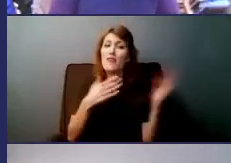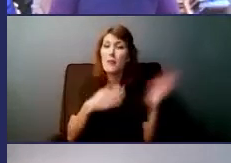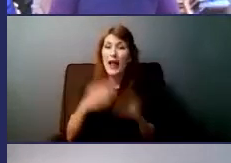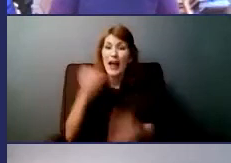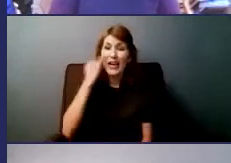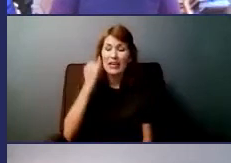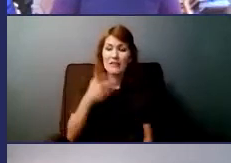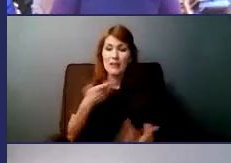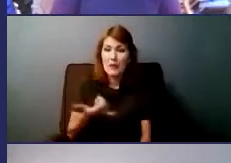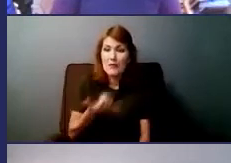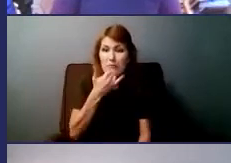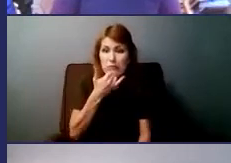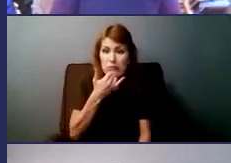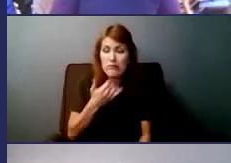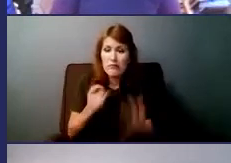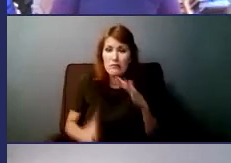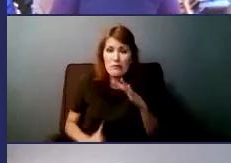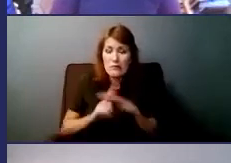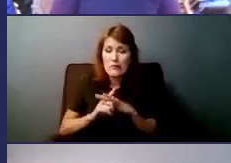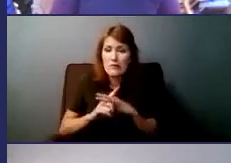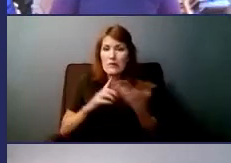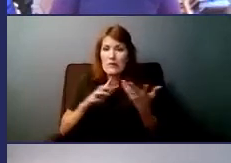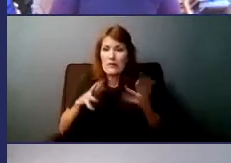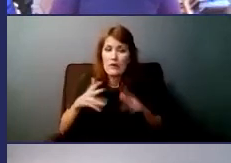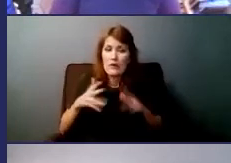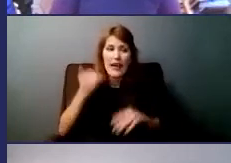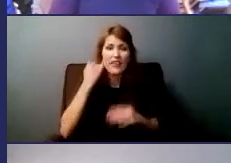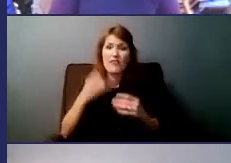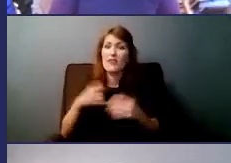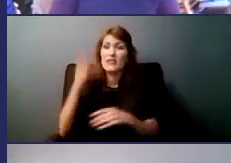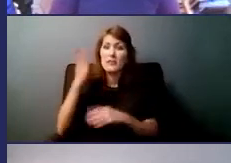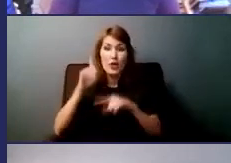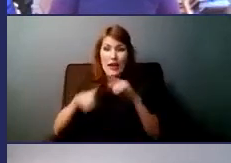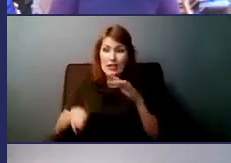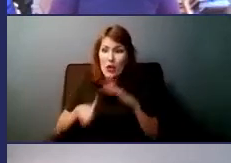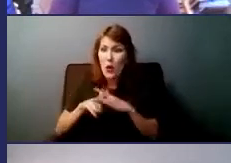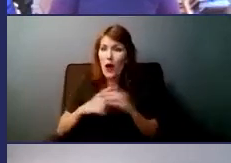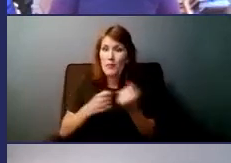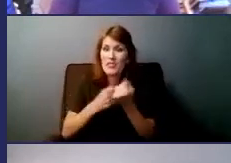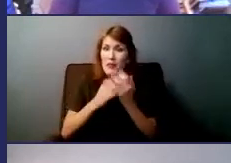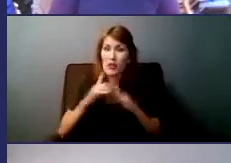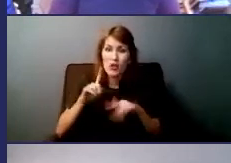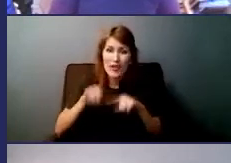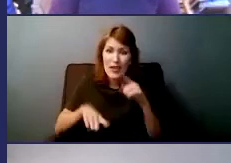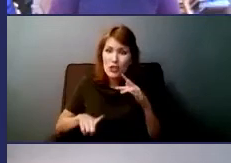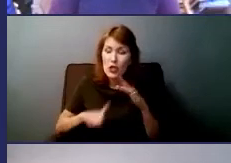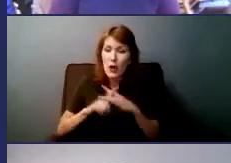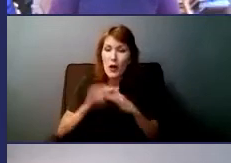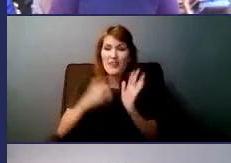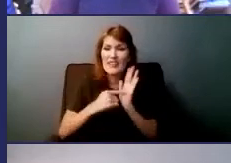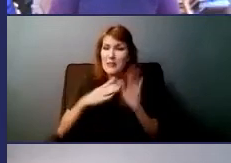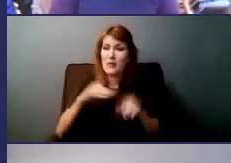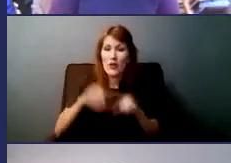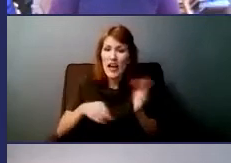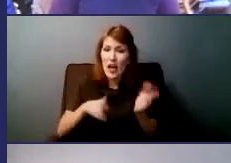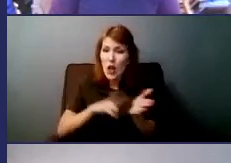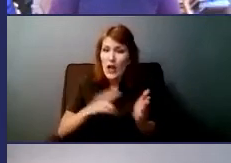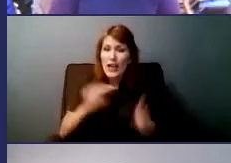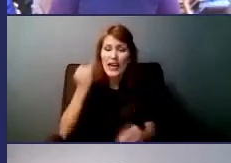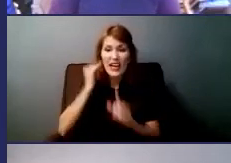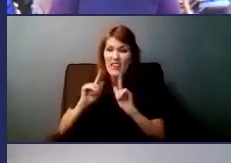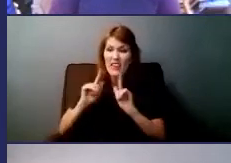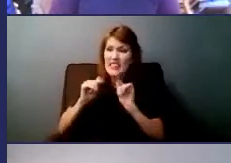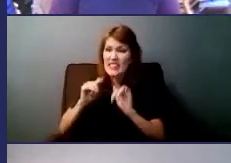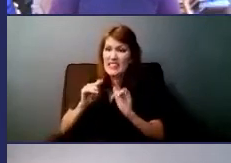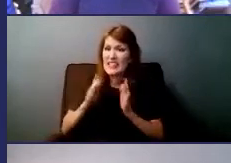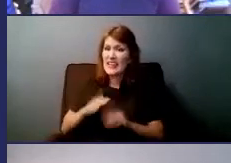a sponsor cannot appear, if an exhibitor is unable to log in, if an attendee cannot get in.